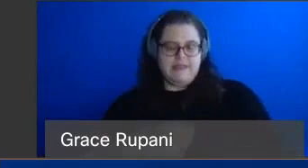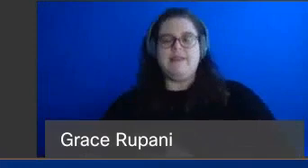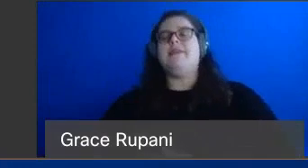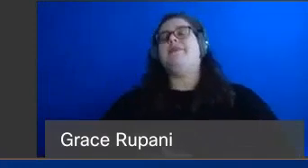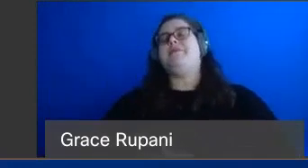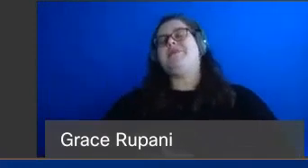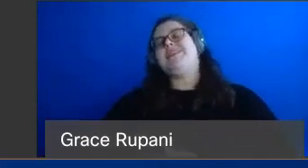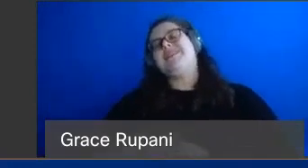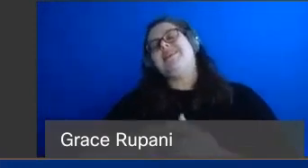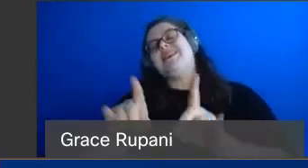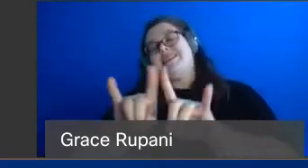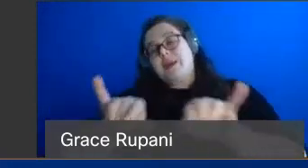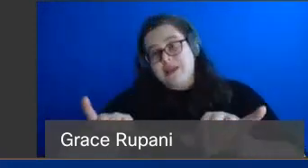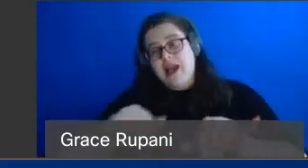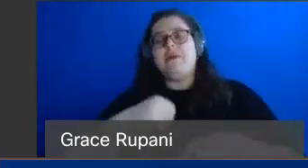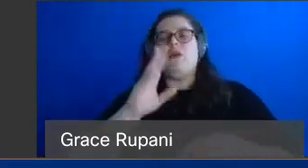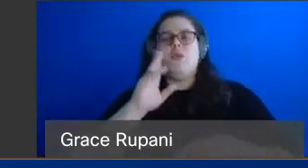can understand